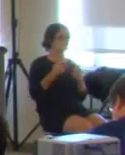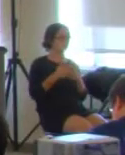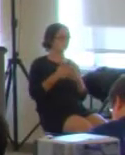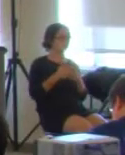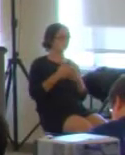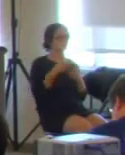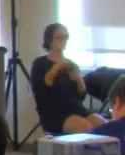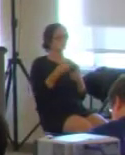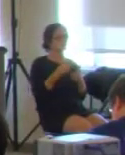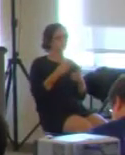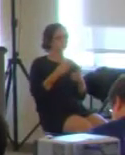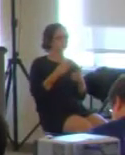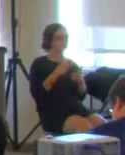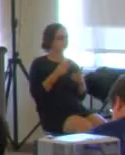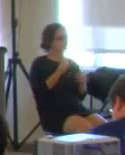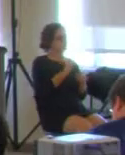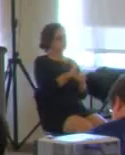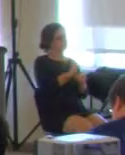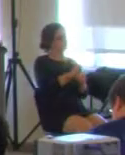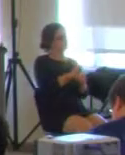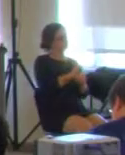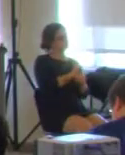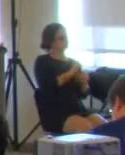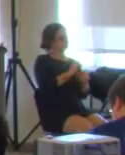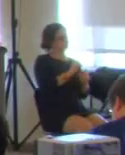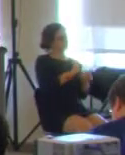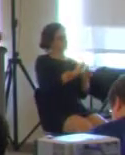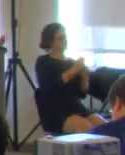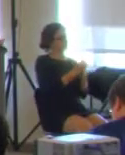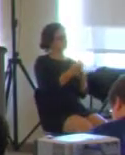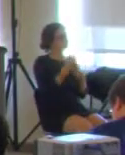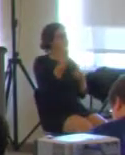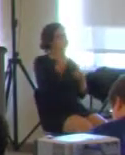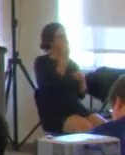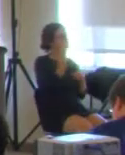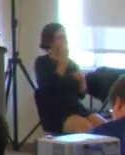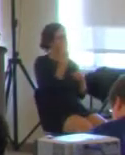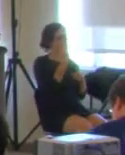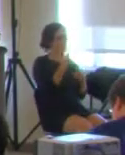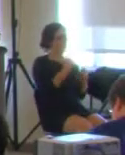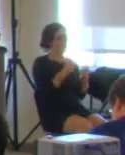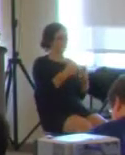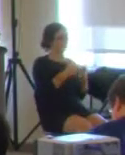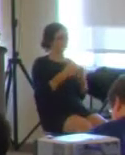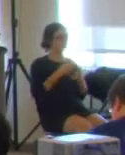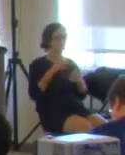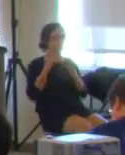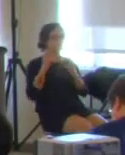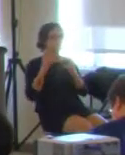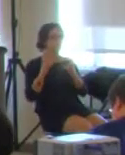But it's in the employment setting, it's obviously reasonable accommodation as opposed to special.